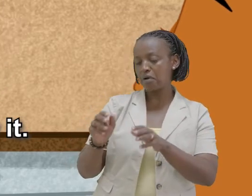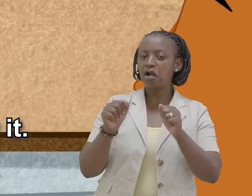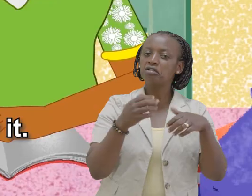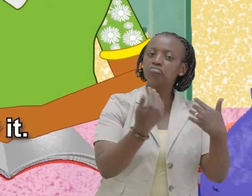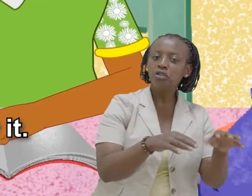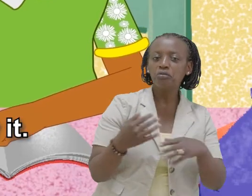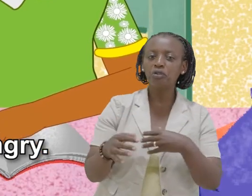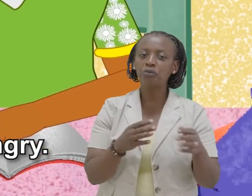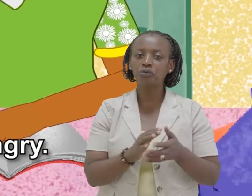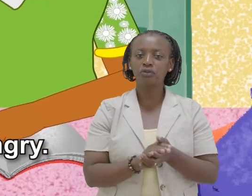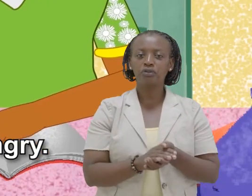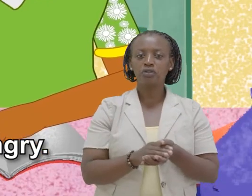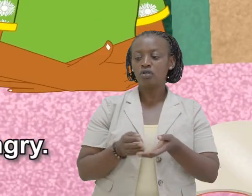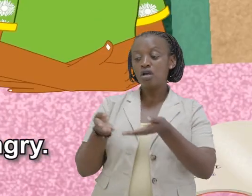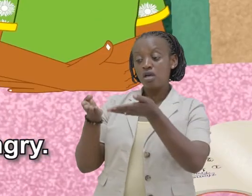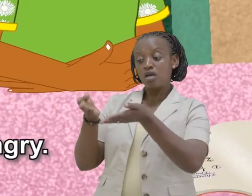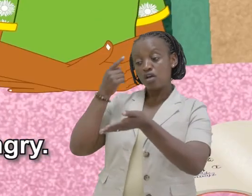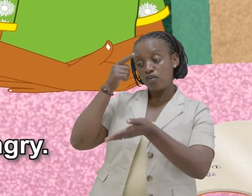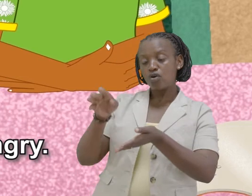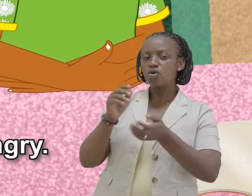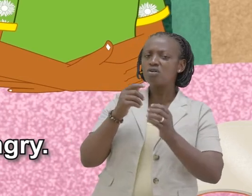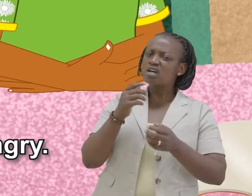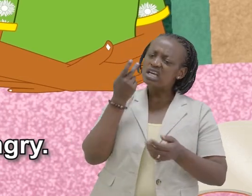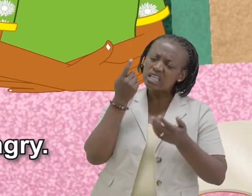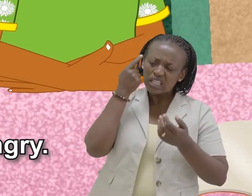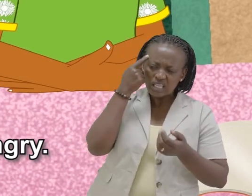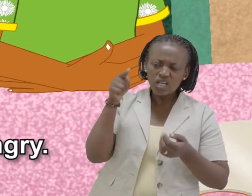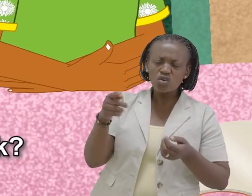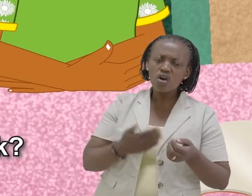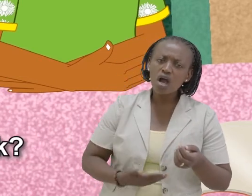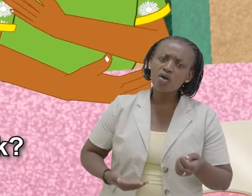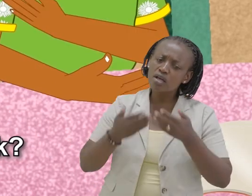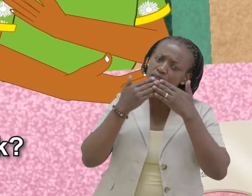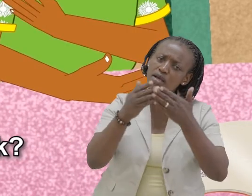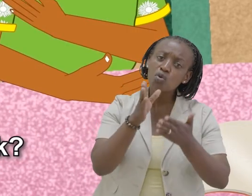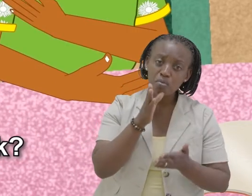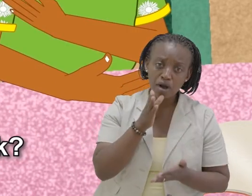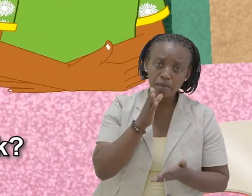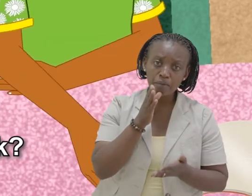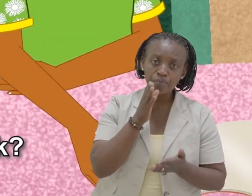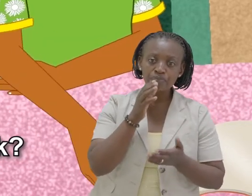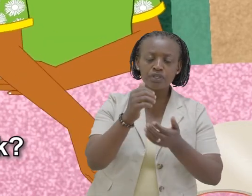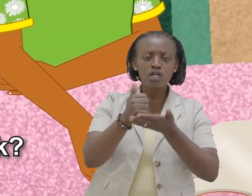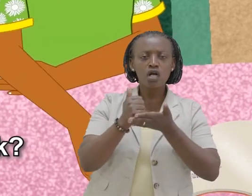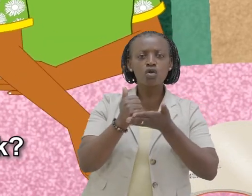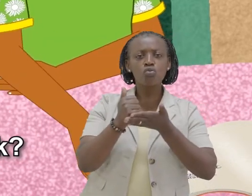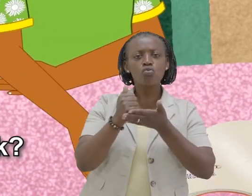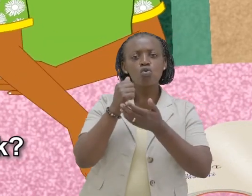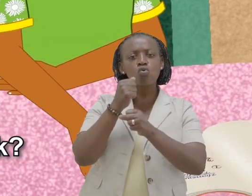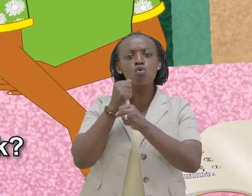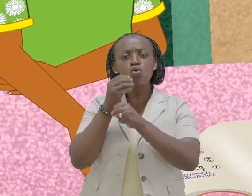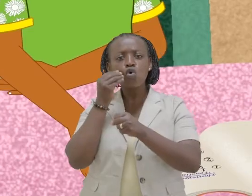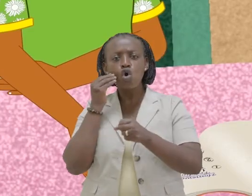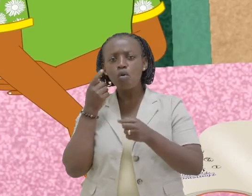I used to play it. Here, this is for you. You must be hungry. Thank you, Mom. Can you help me with